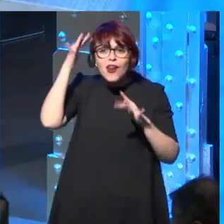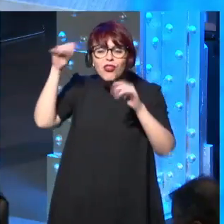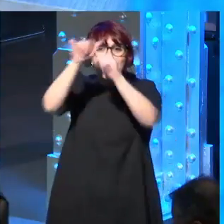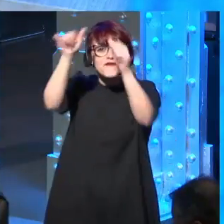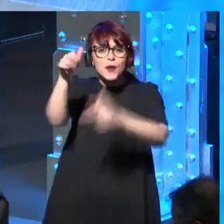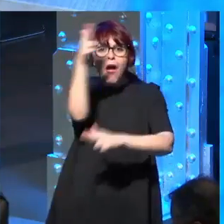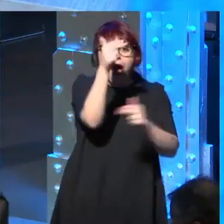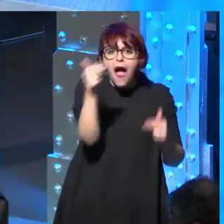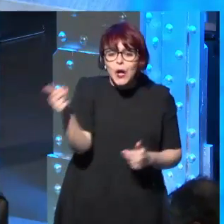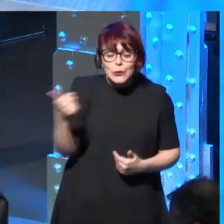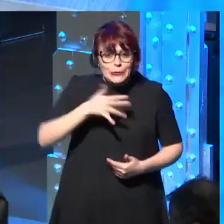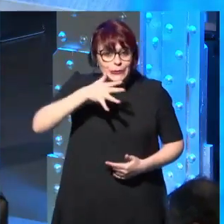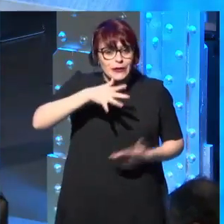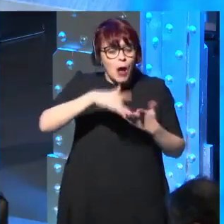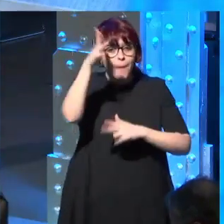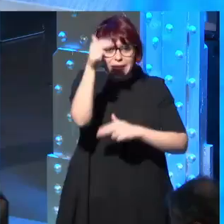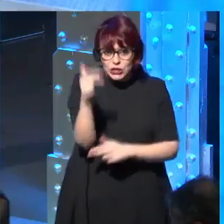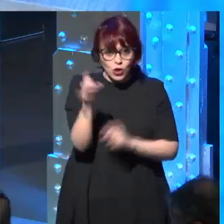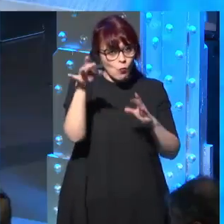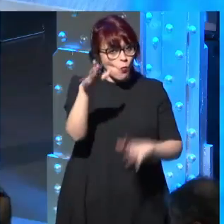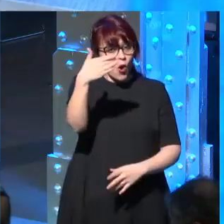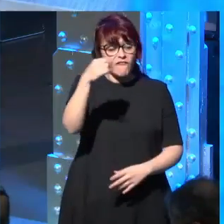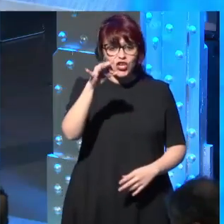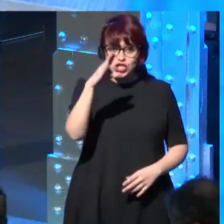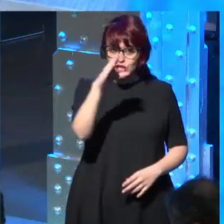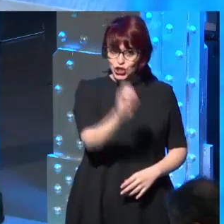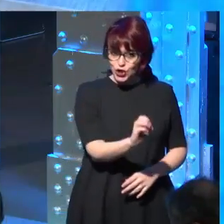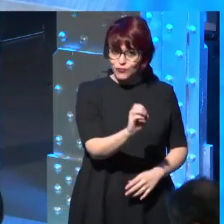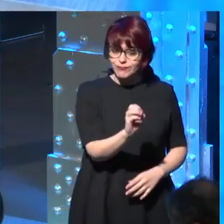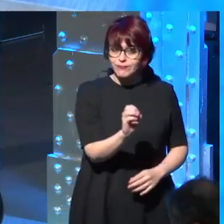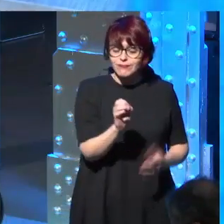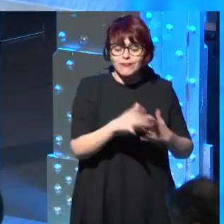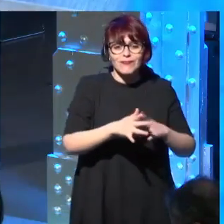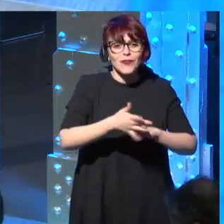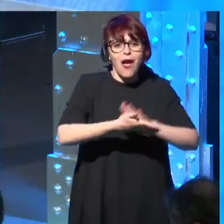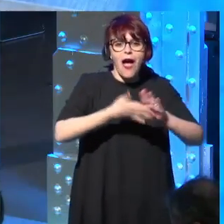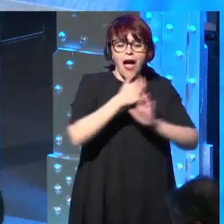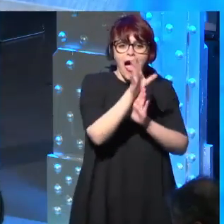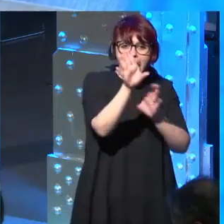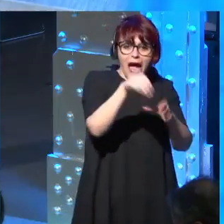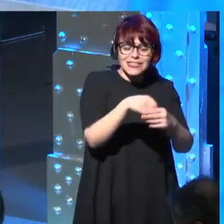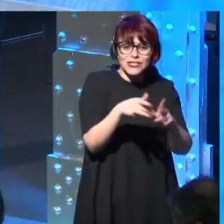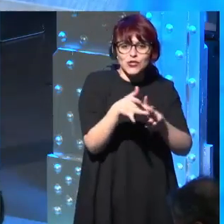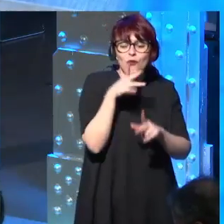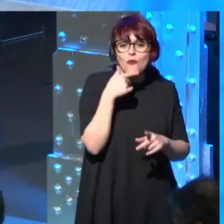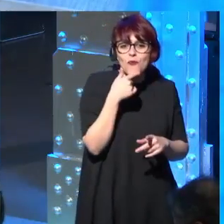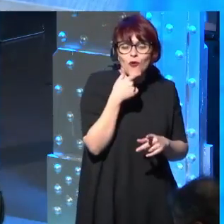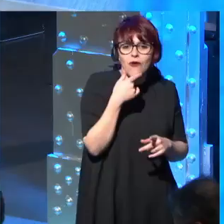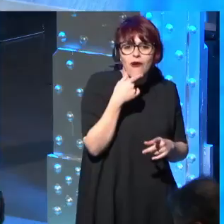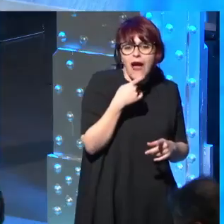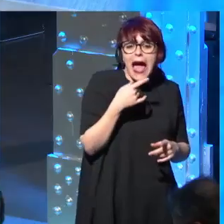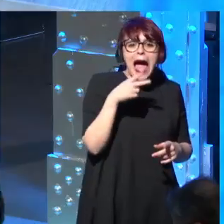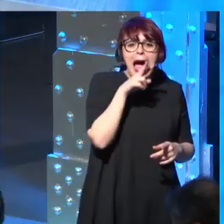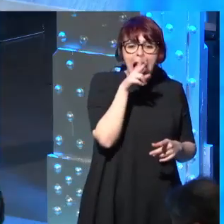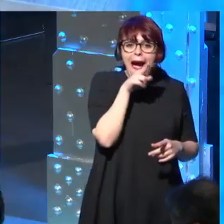a painter like El Bosco speaks to your eyes without an intellect, and that is so